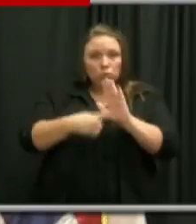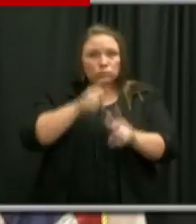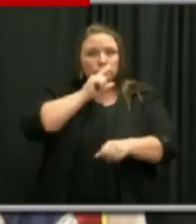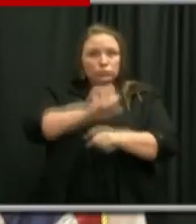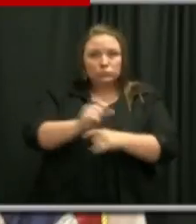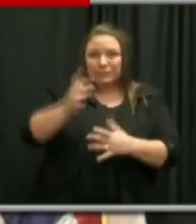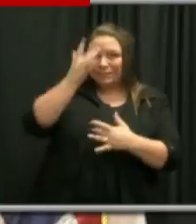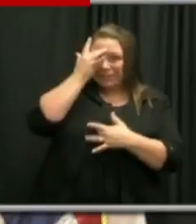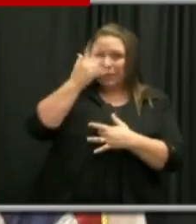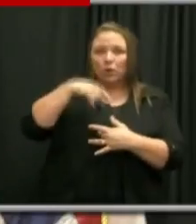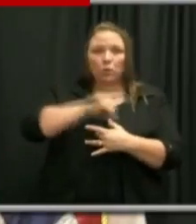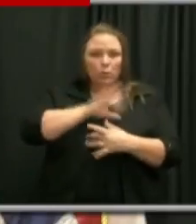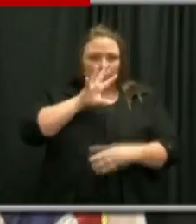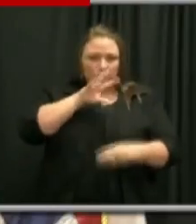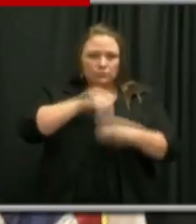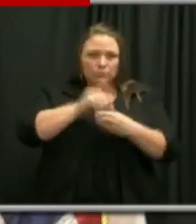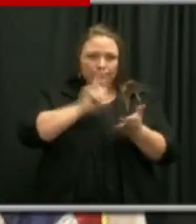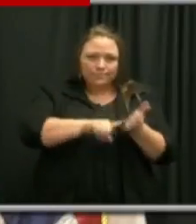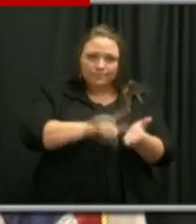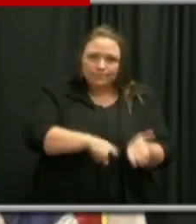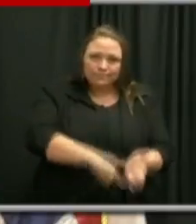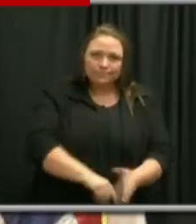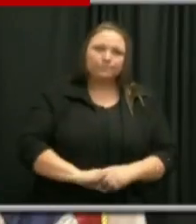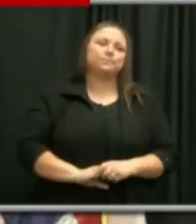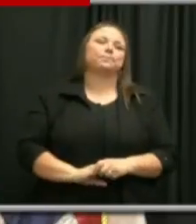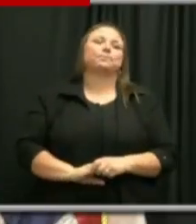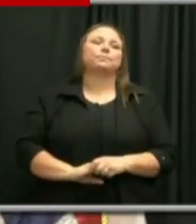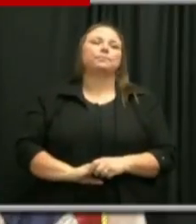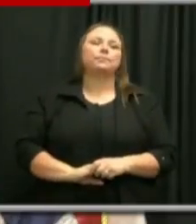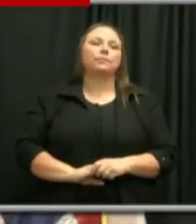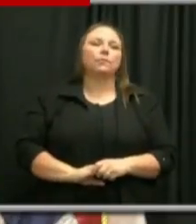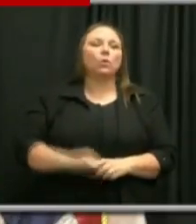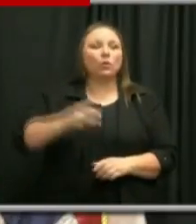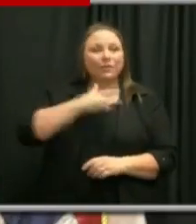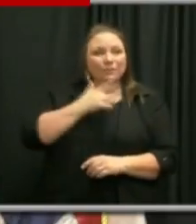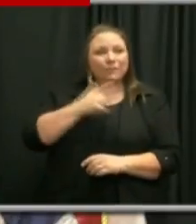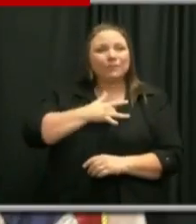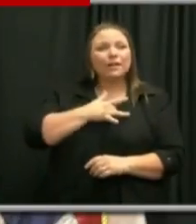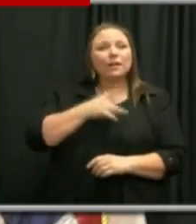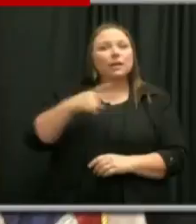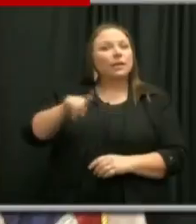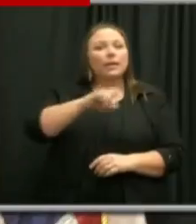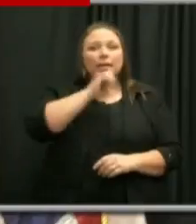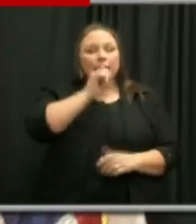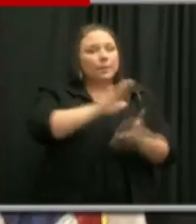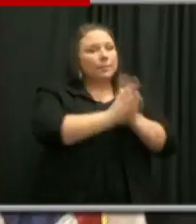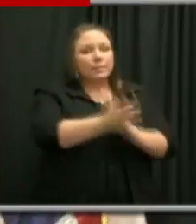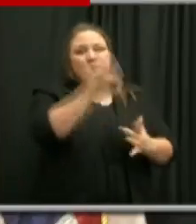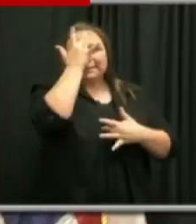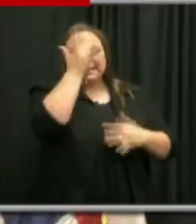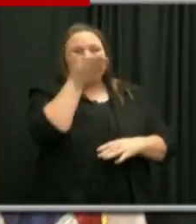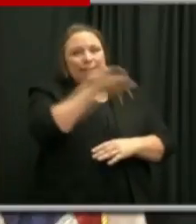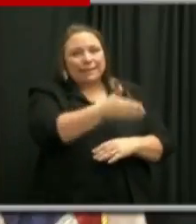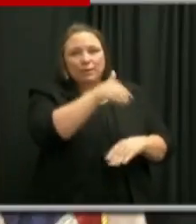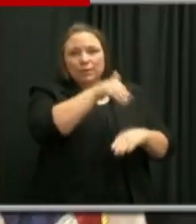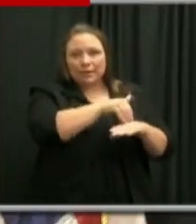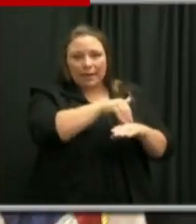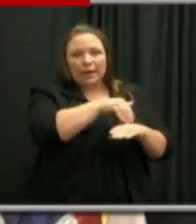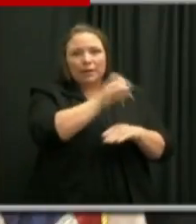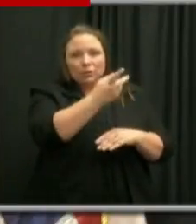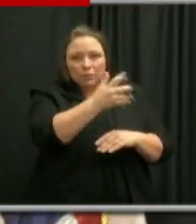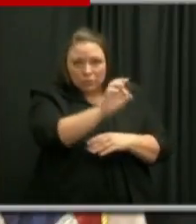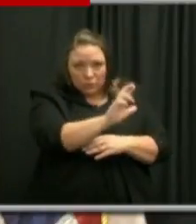Metro Public Health Department began investigating. We believe these people did not get the virus at the shelter. Today, the Public